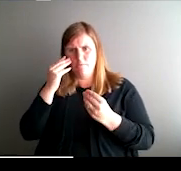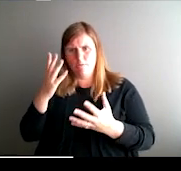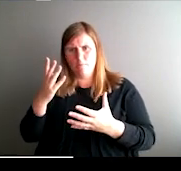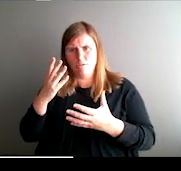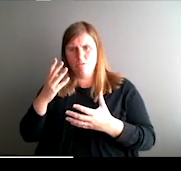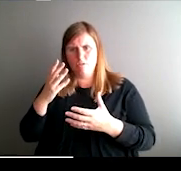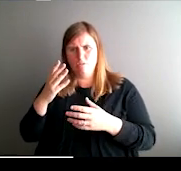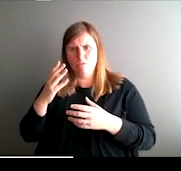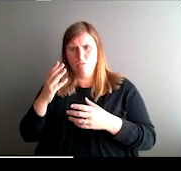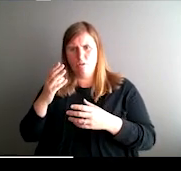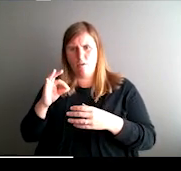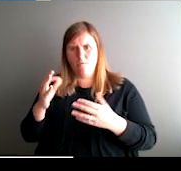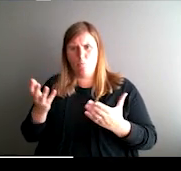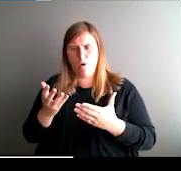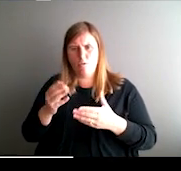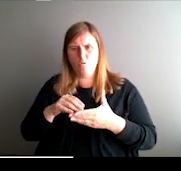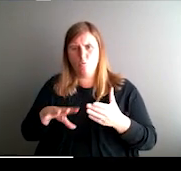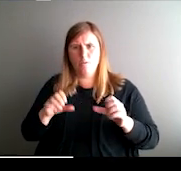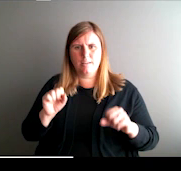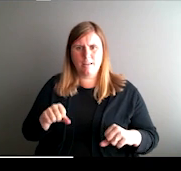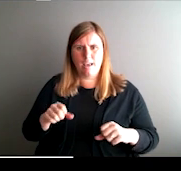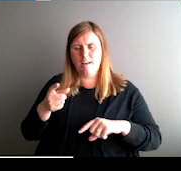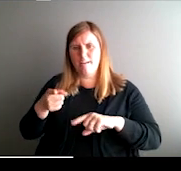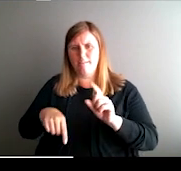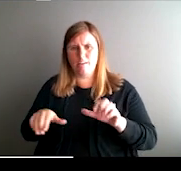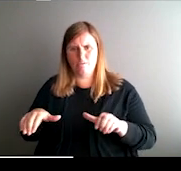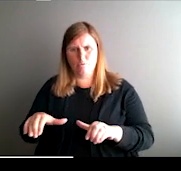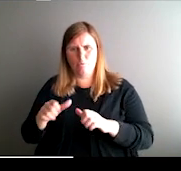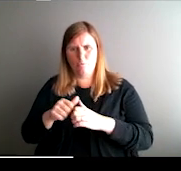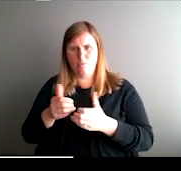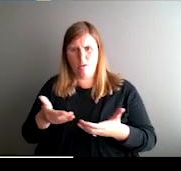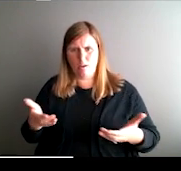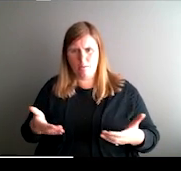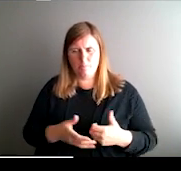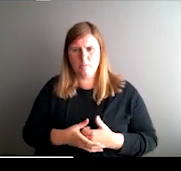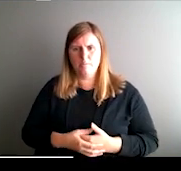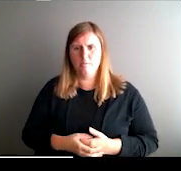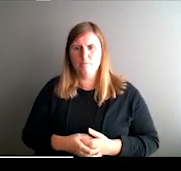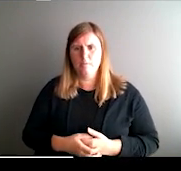on what the student can and cannot do with those items.